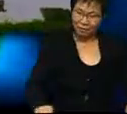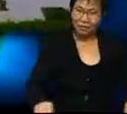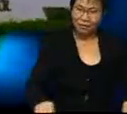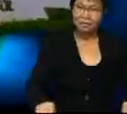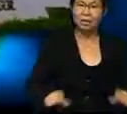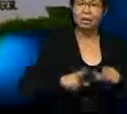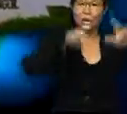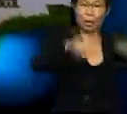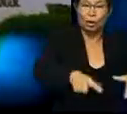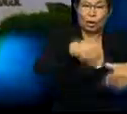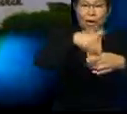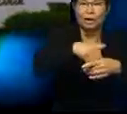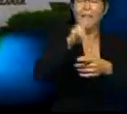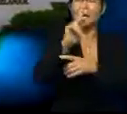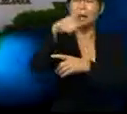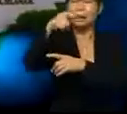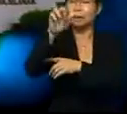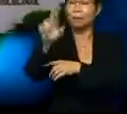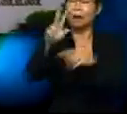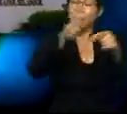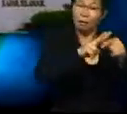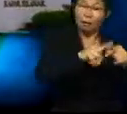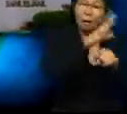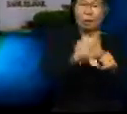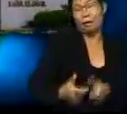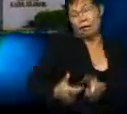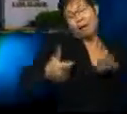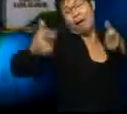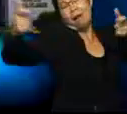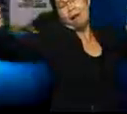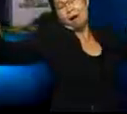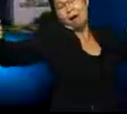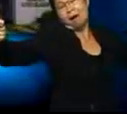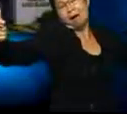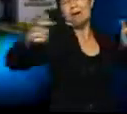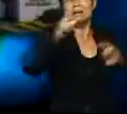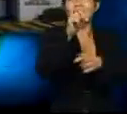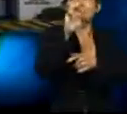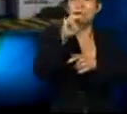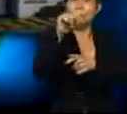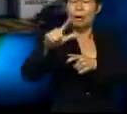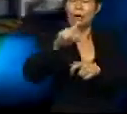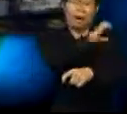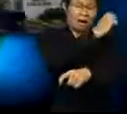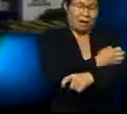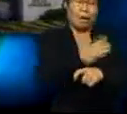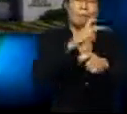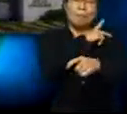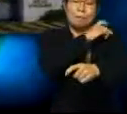is located in Kapar, Klang, and is the largest thermal energy power station in